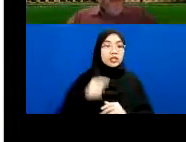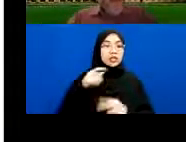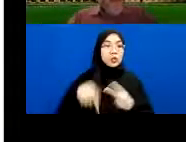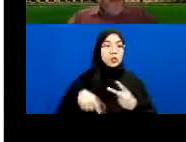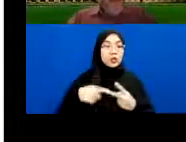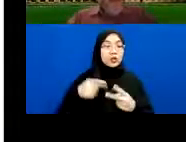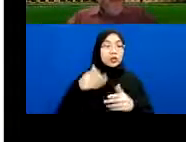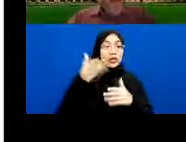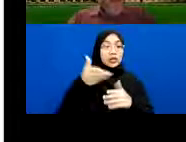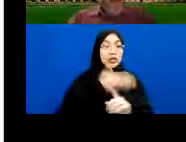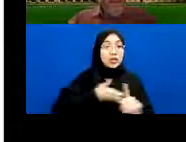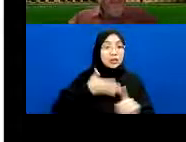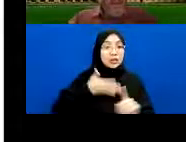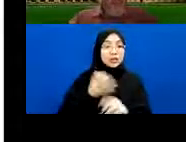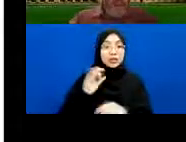Thank you, Alex.